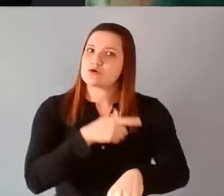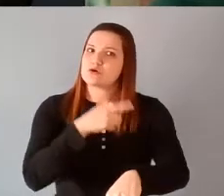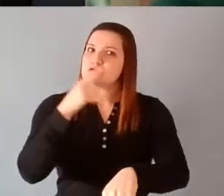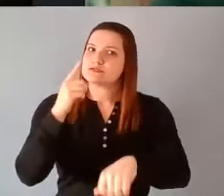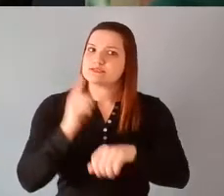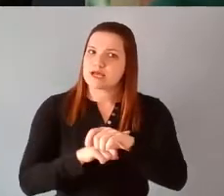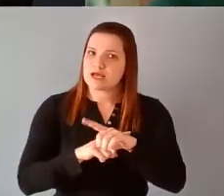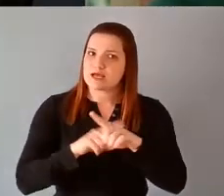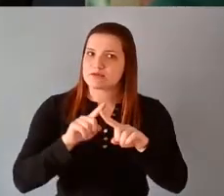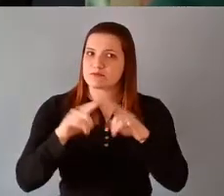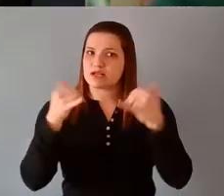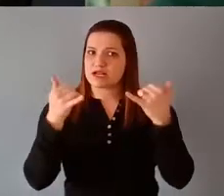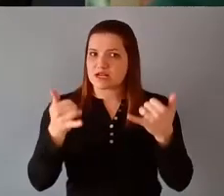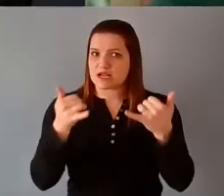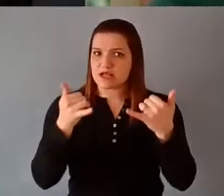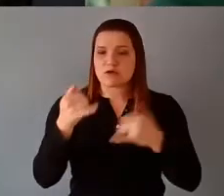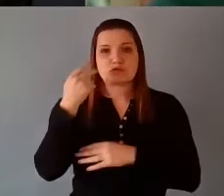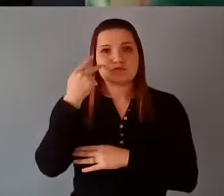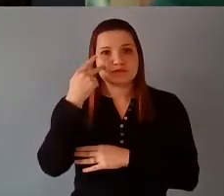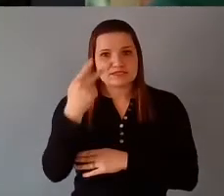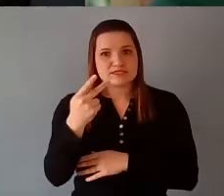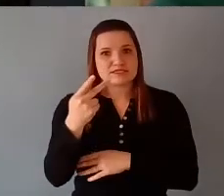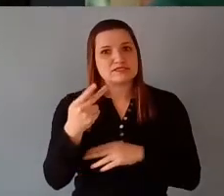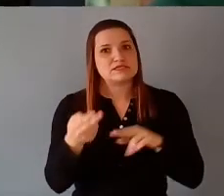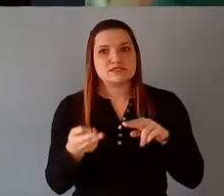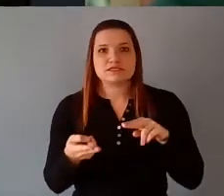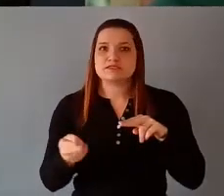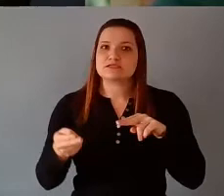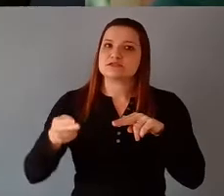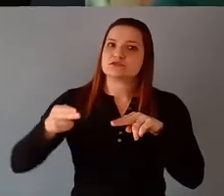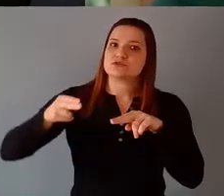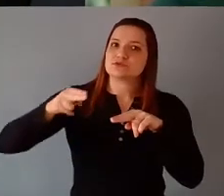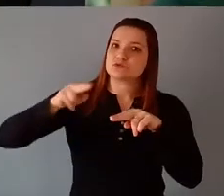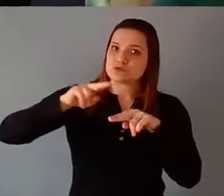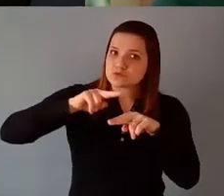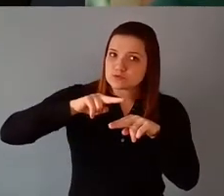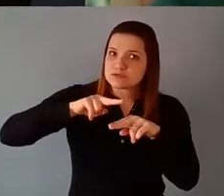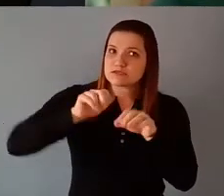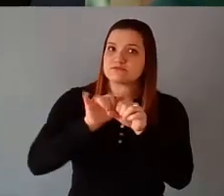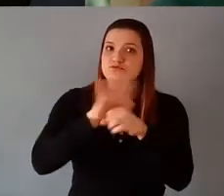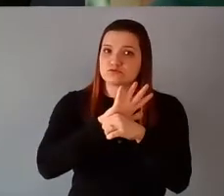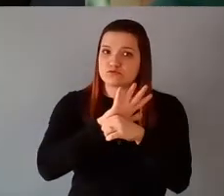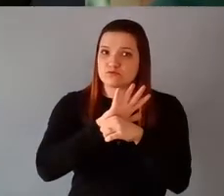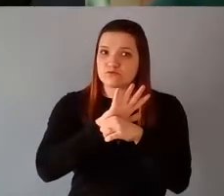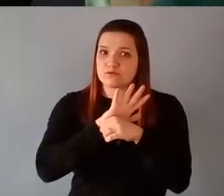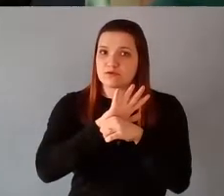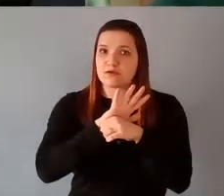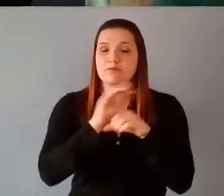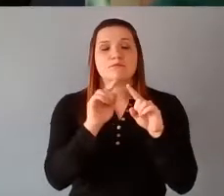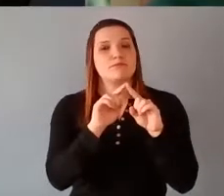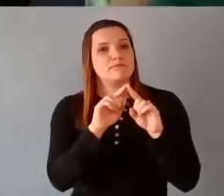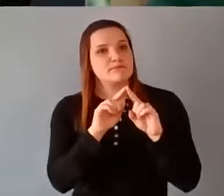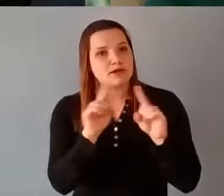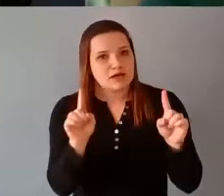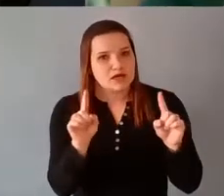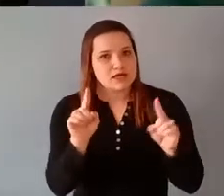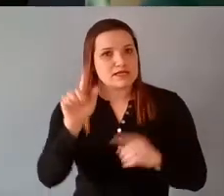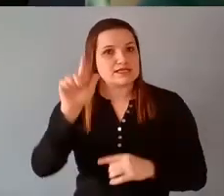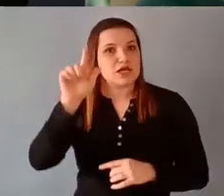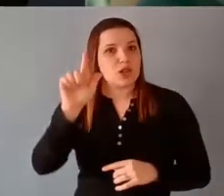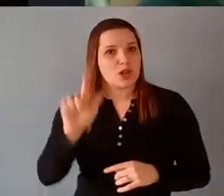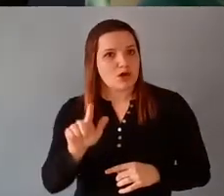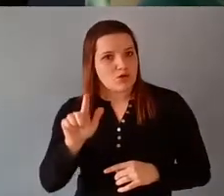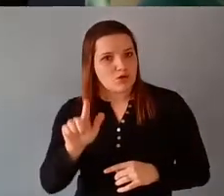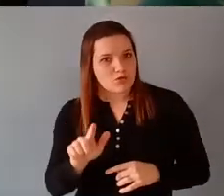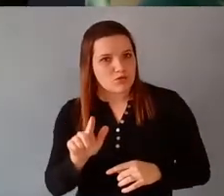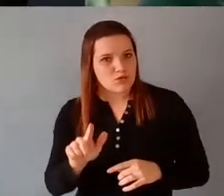a significant rise in the number of COVID cases, it appears that a lower percentage of them are